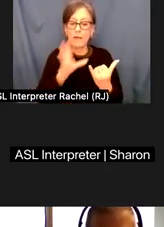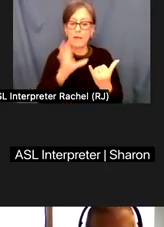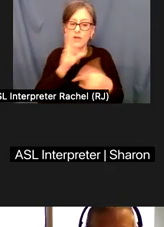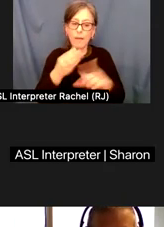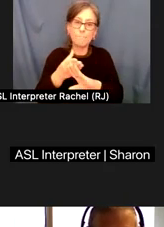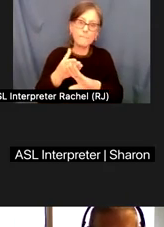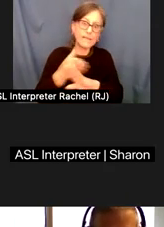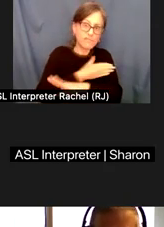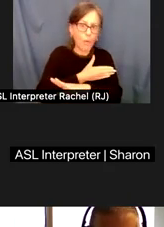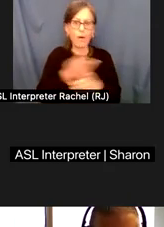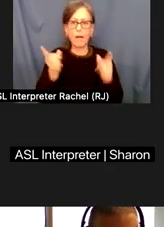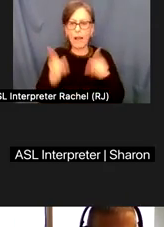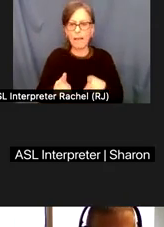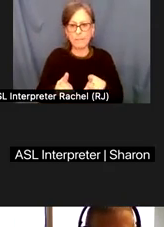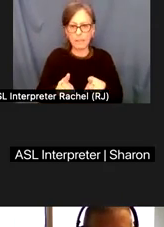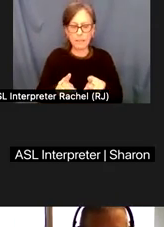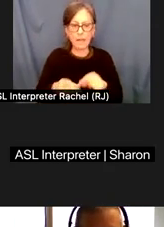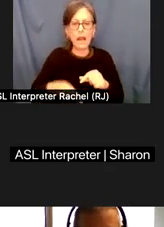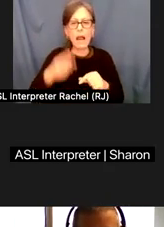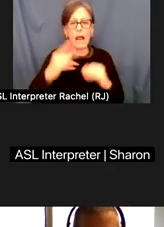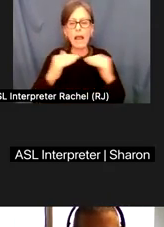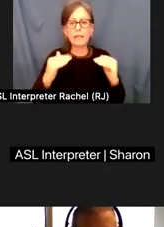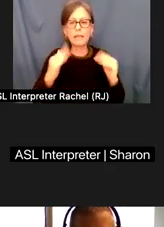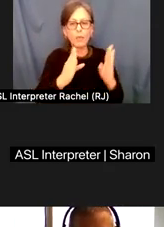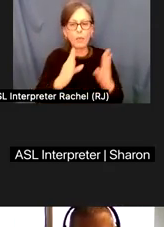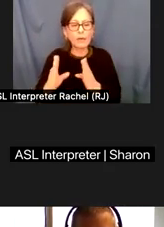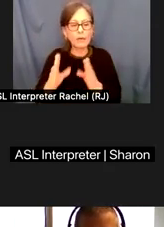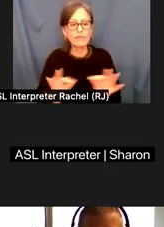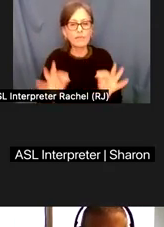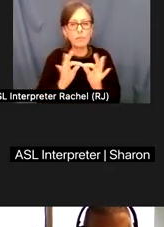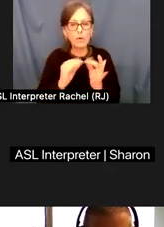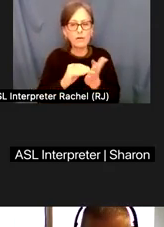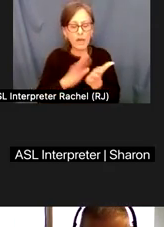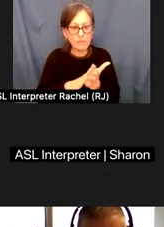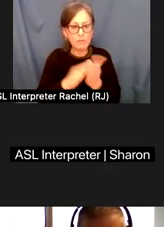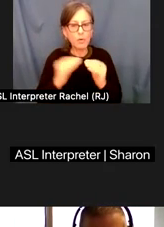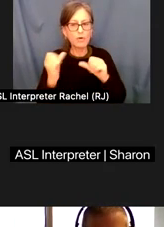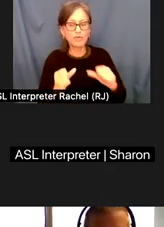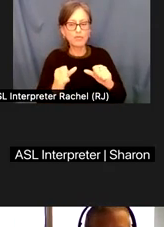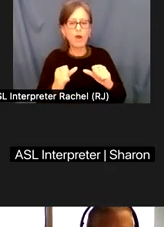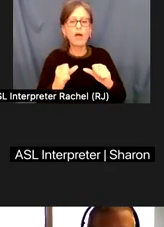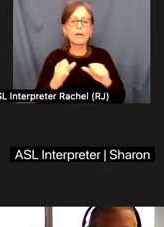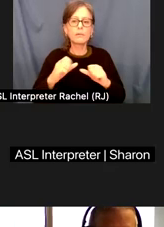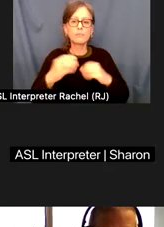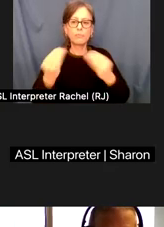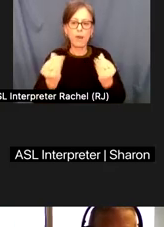earthquake. High level, organize important documents, strengthen your property, consider insurance.